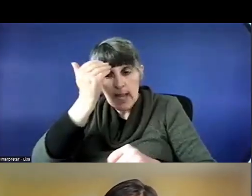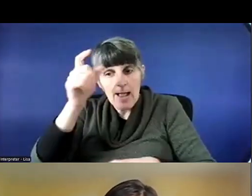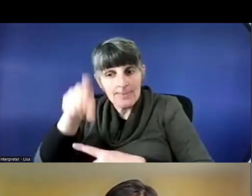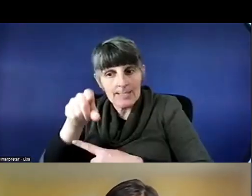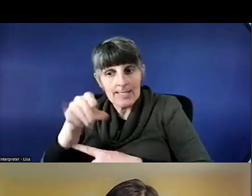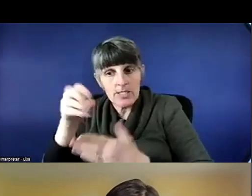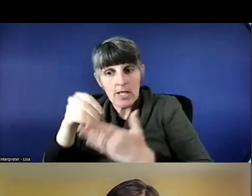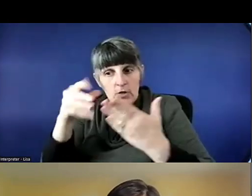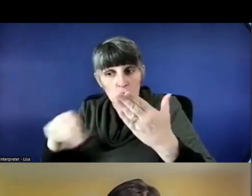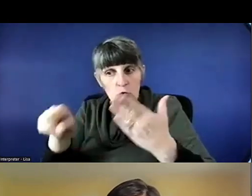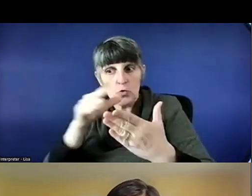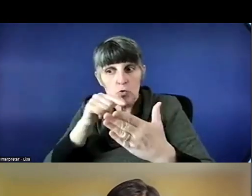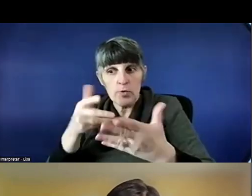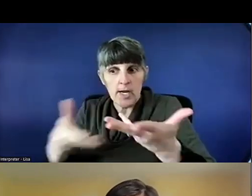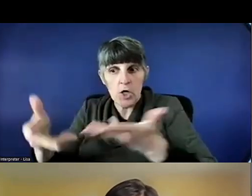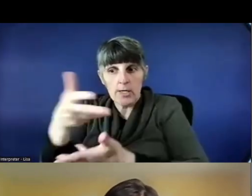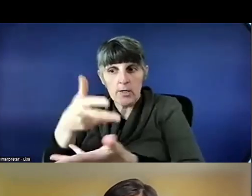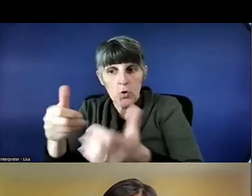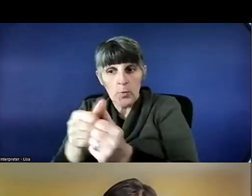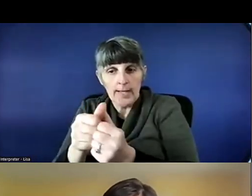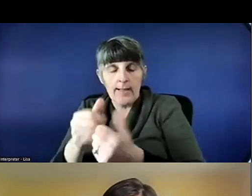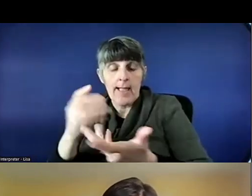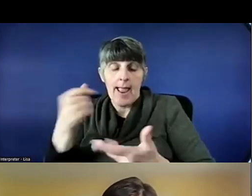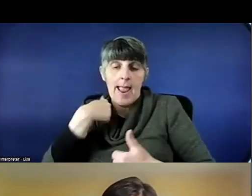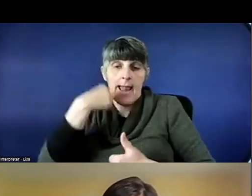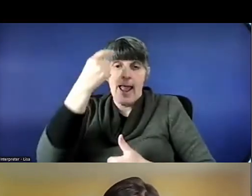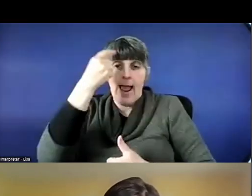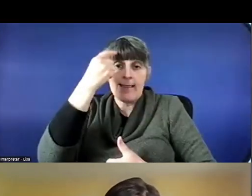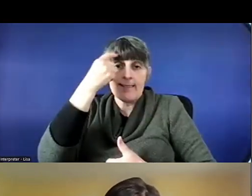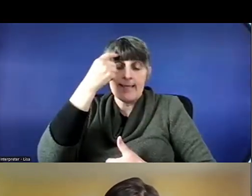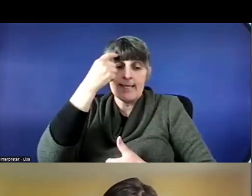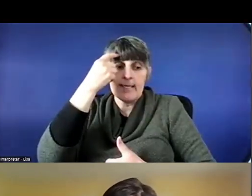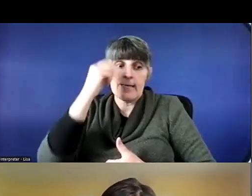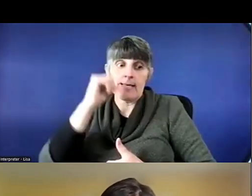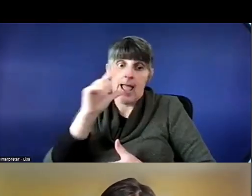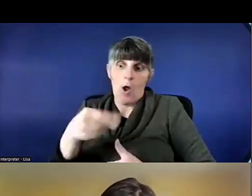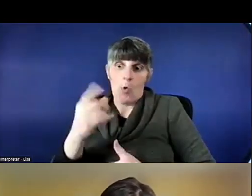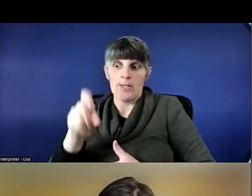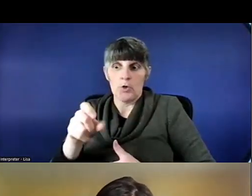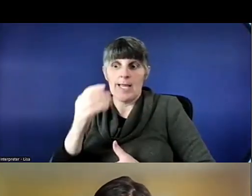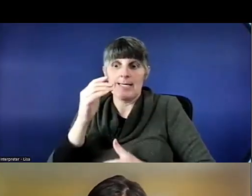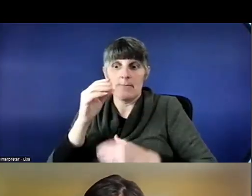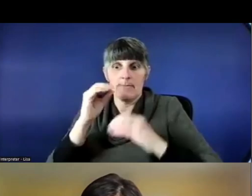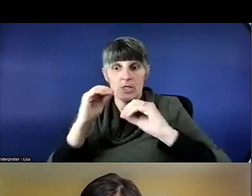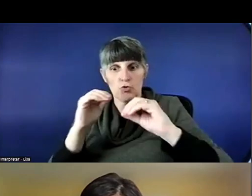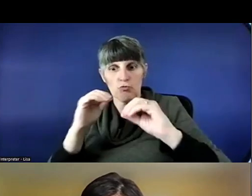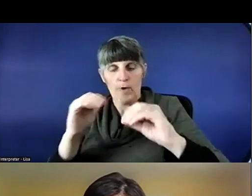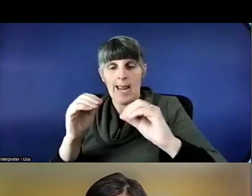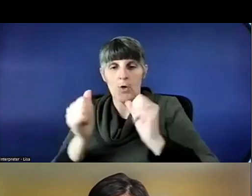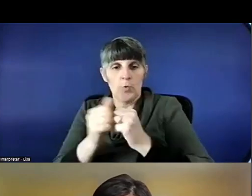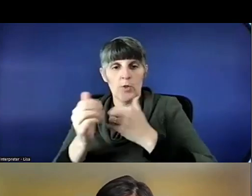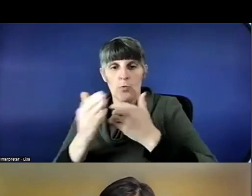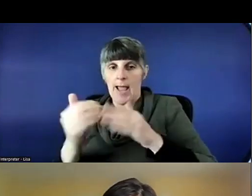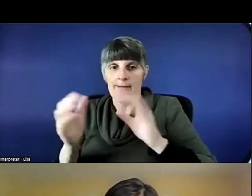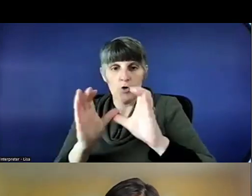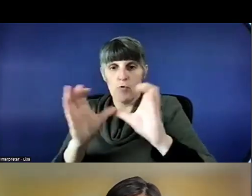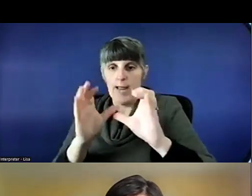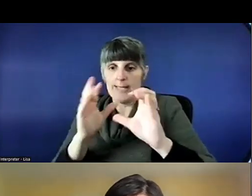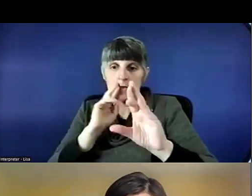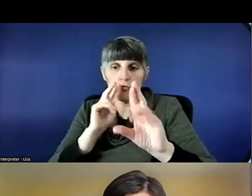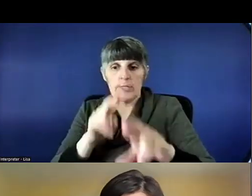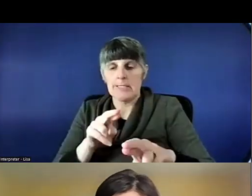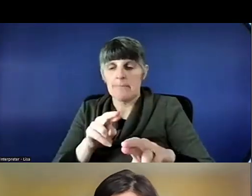of the students that they're intervening with. And I think not only do they need to be trained in whatever crisis